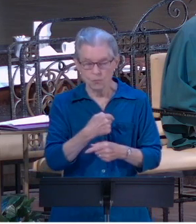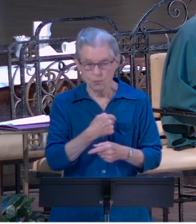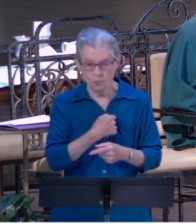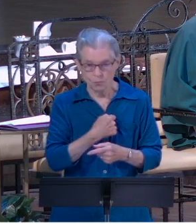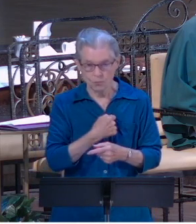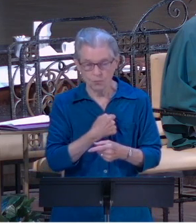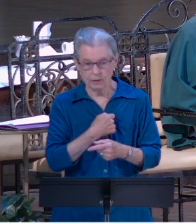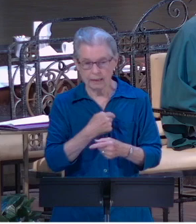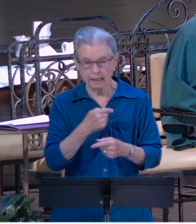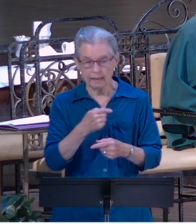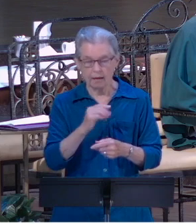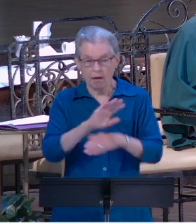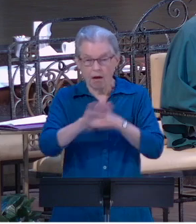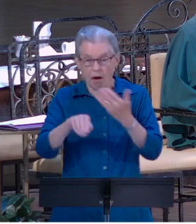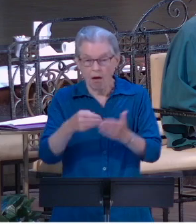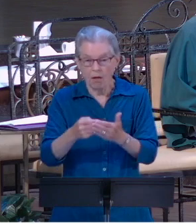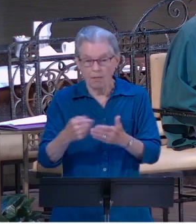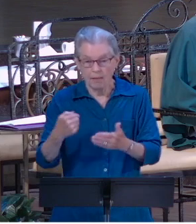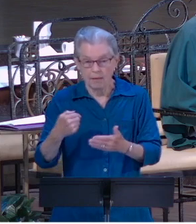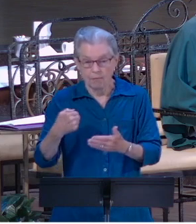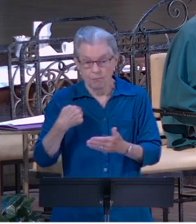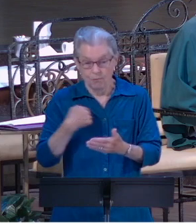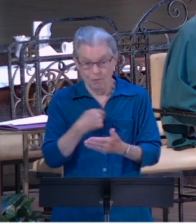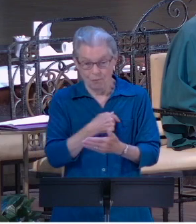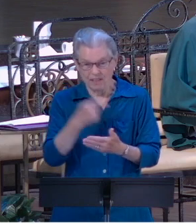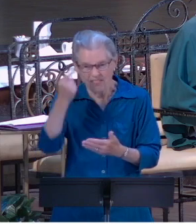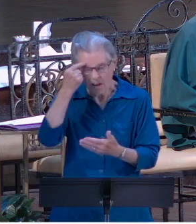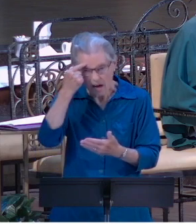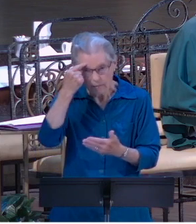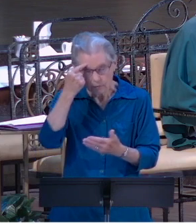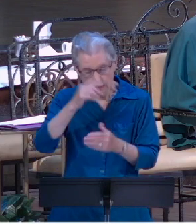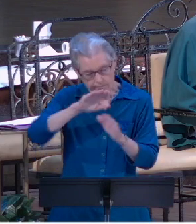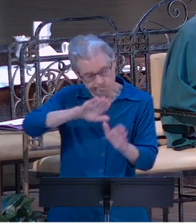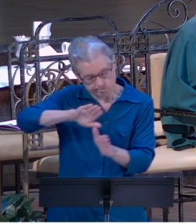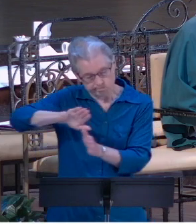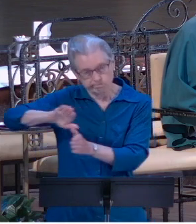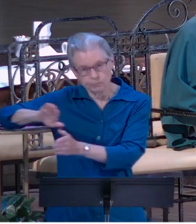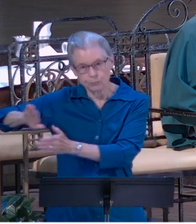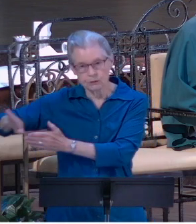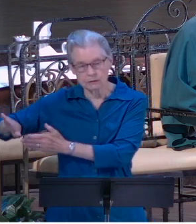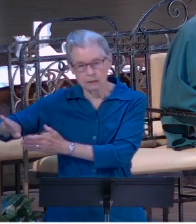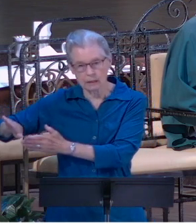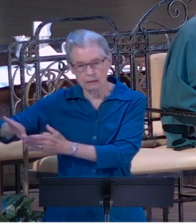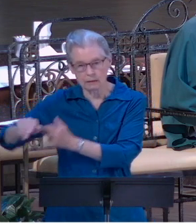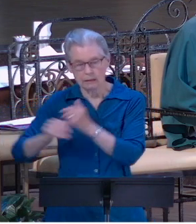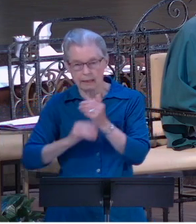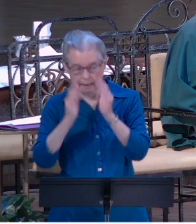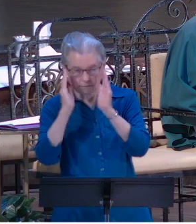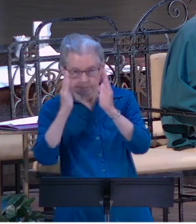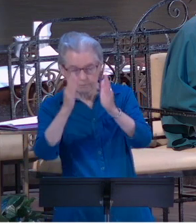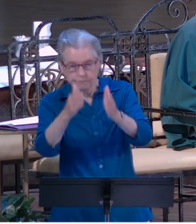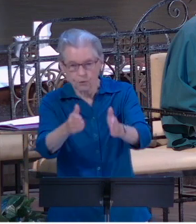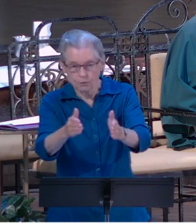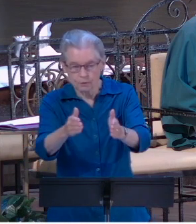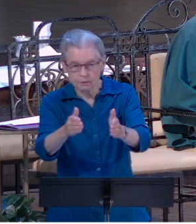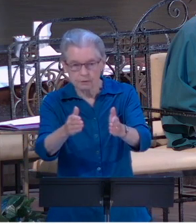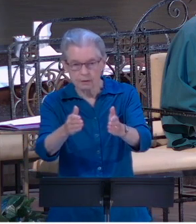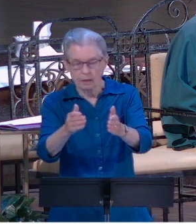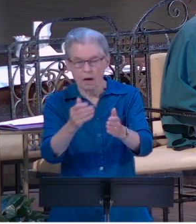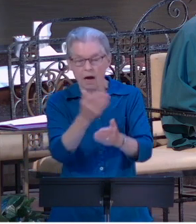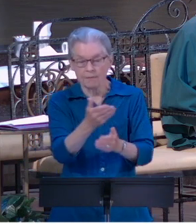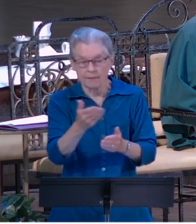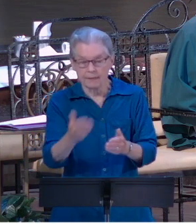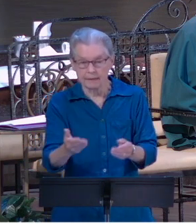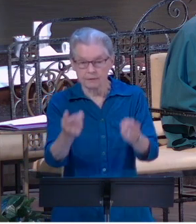preconceived notions and be willing to listen to those who deal with this problem associated with current